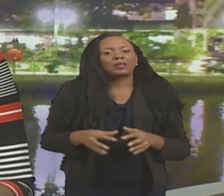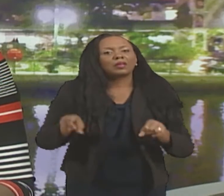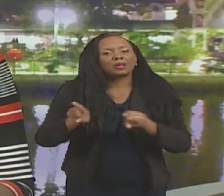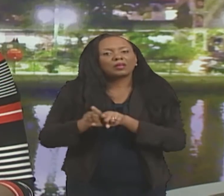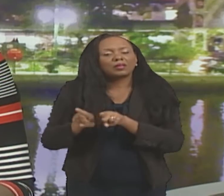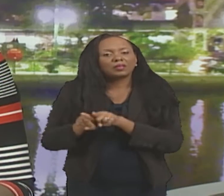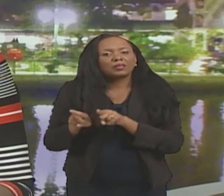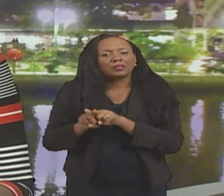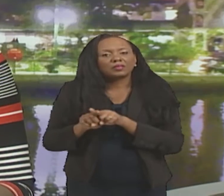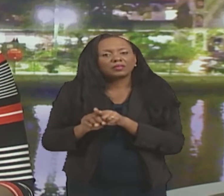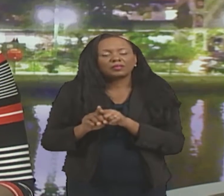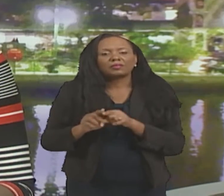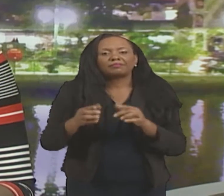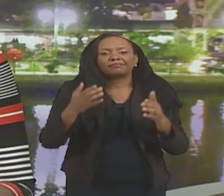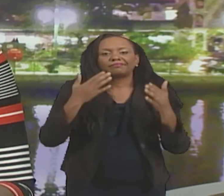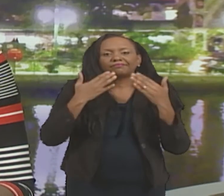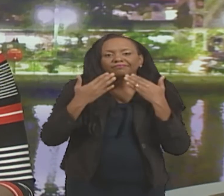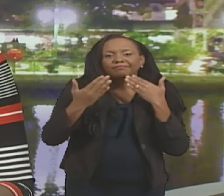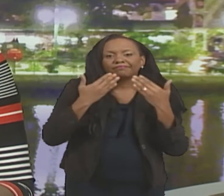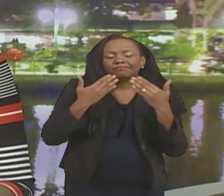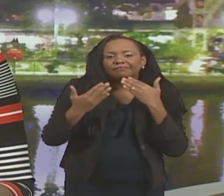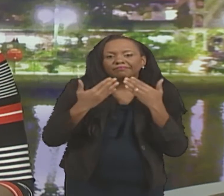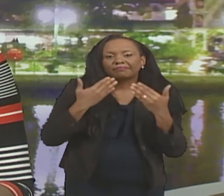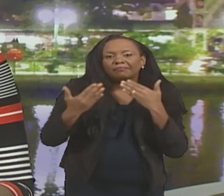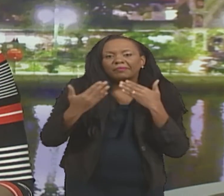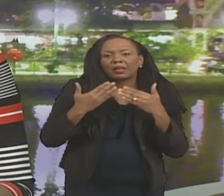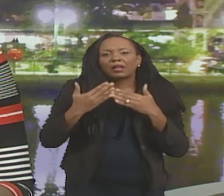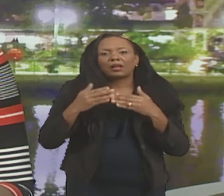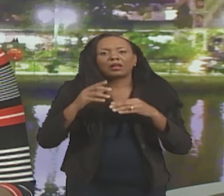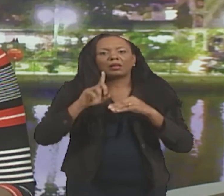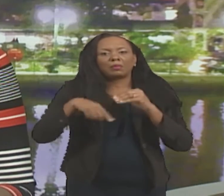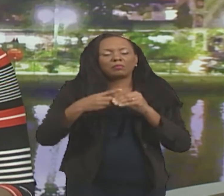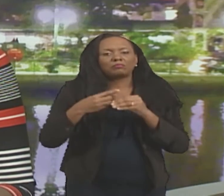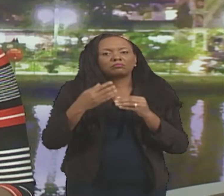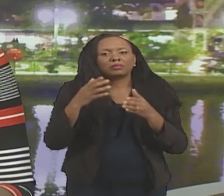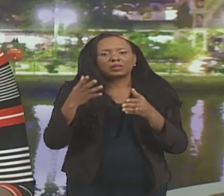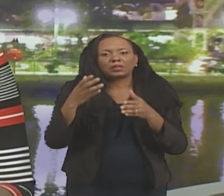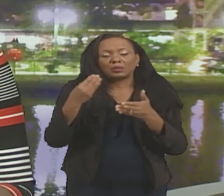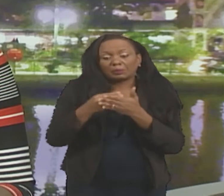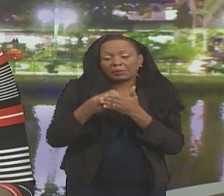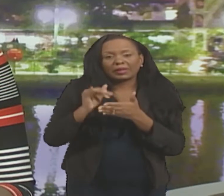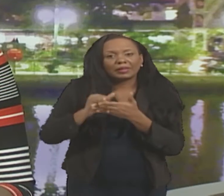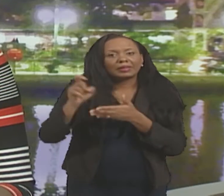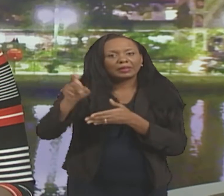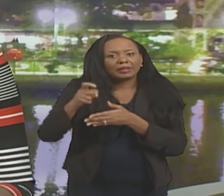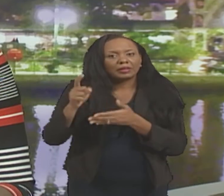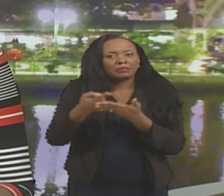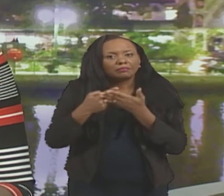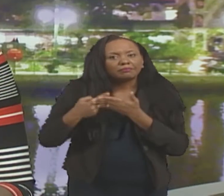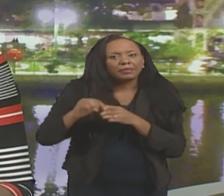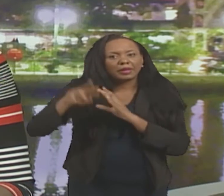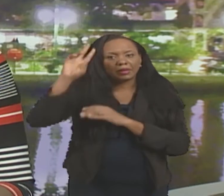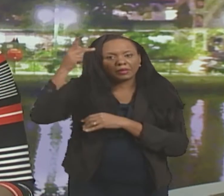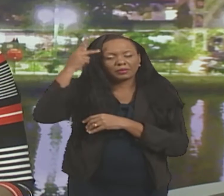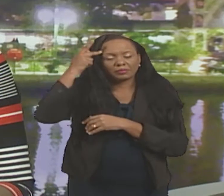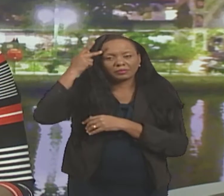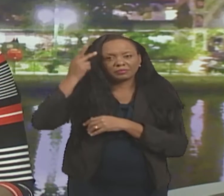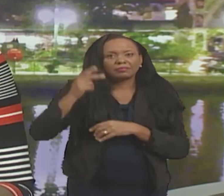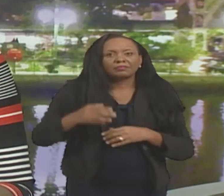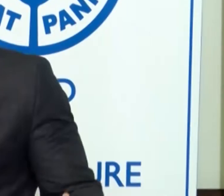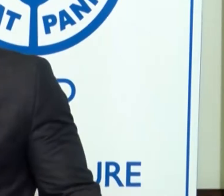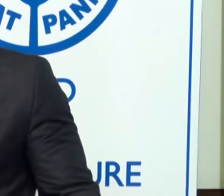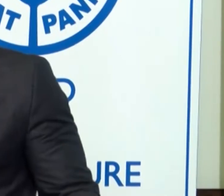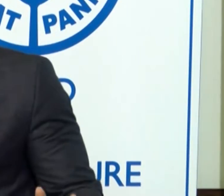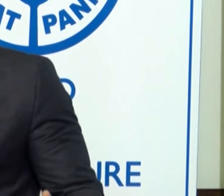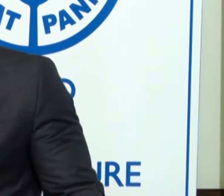the provision of much-needed funds following a debate in Parliament. In Parliament, we approved some